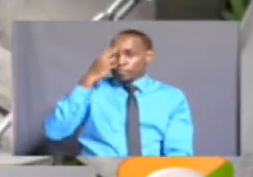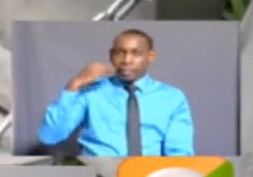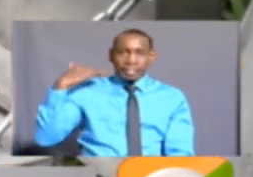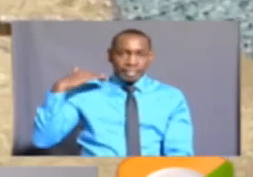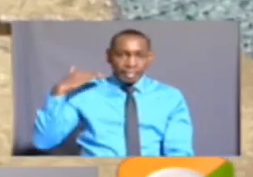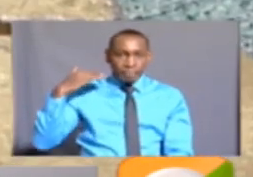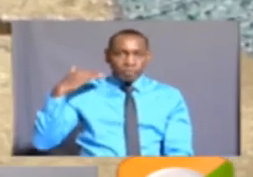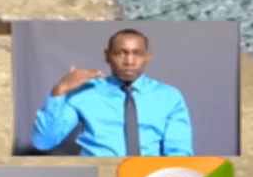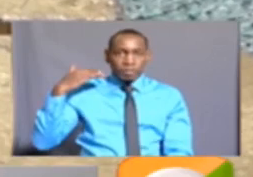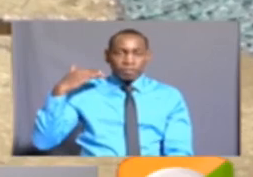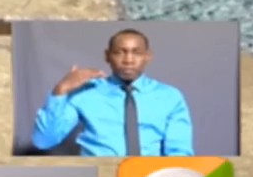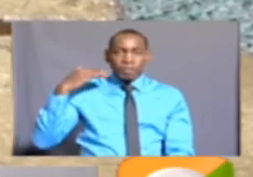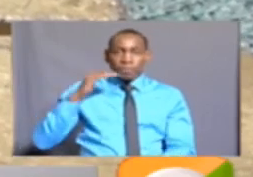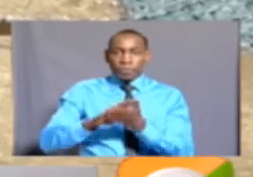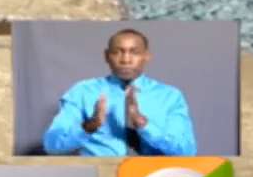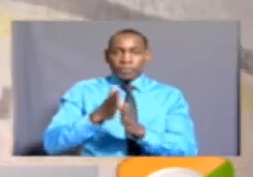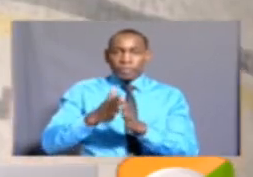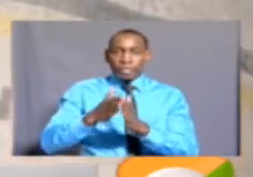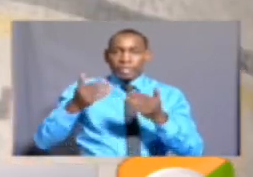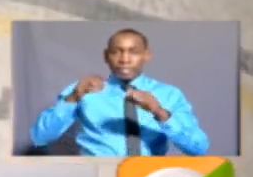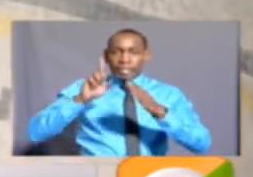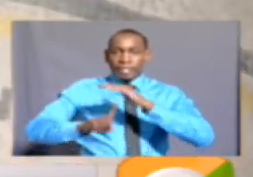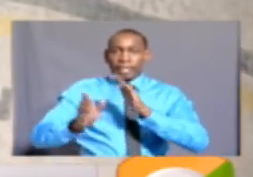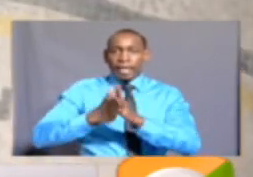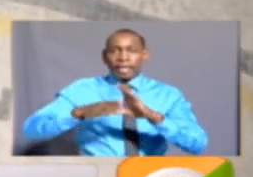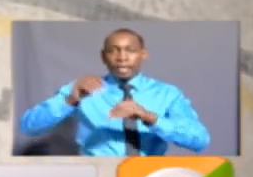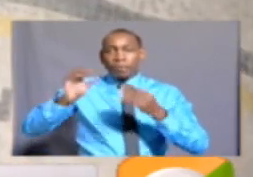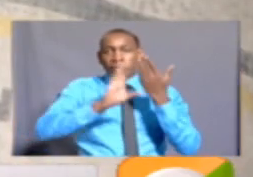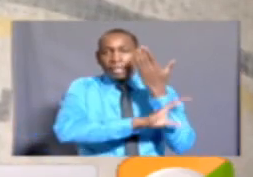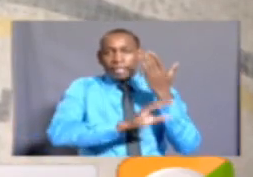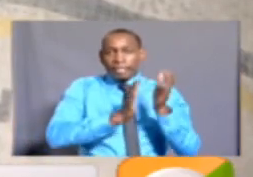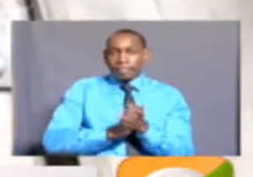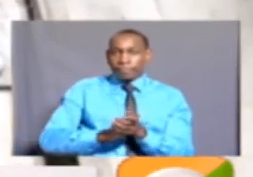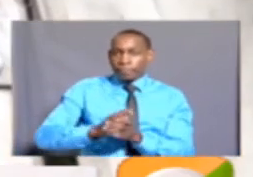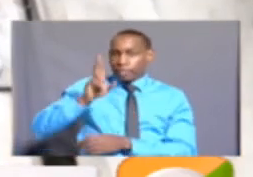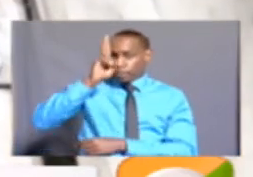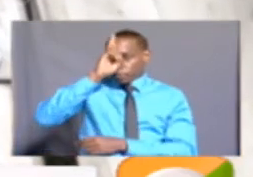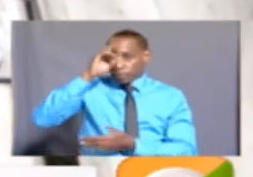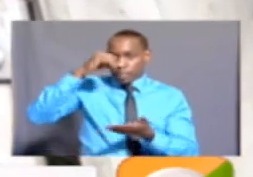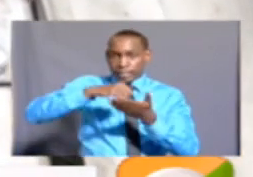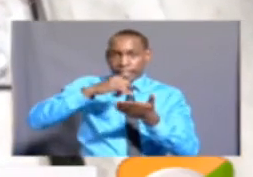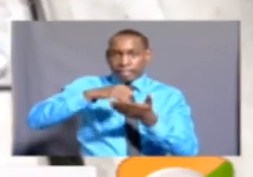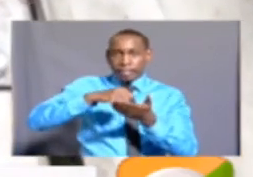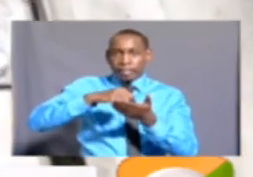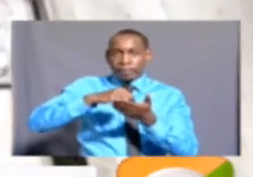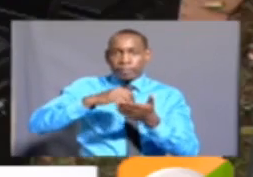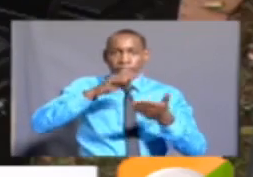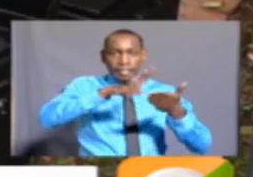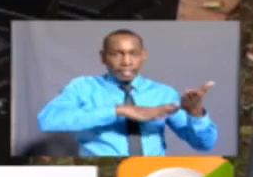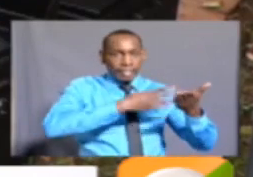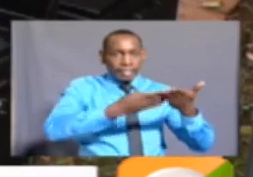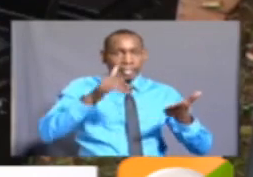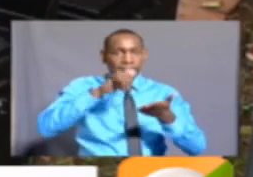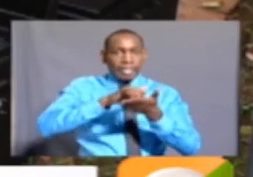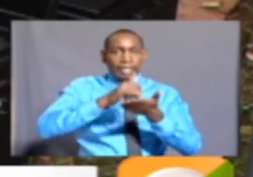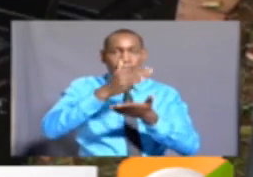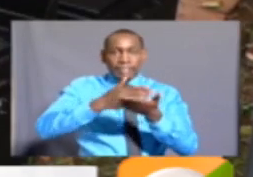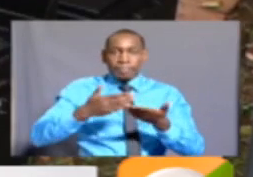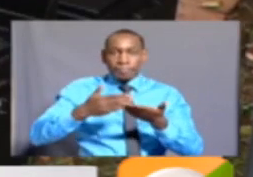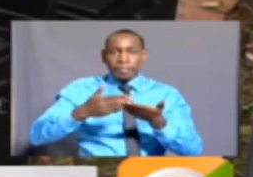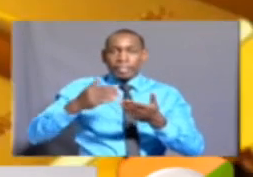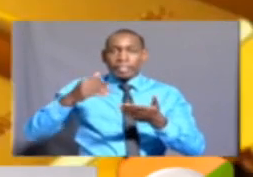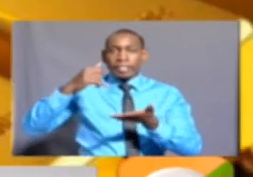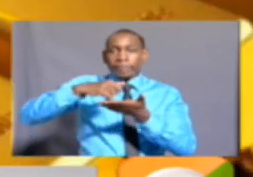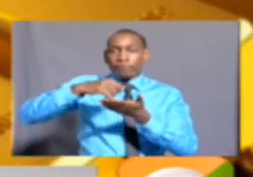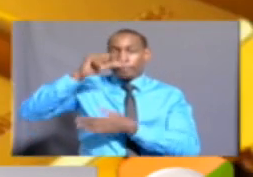criminals within and without the country. The detectives admitting that the scam involved an intricate cartel, some within